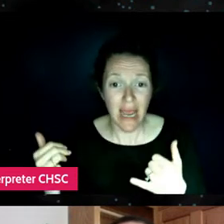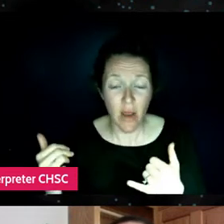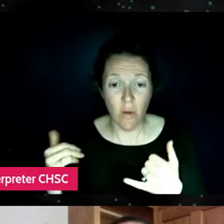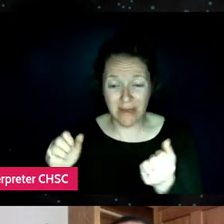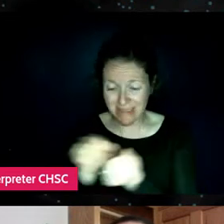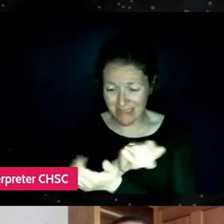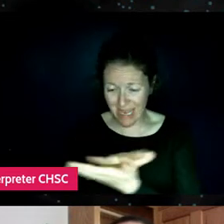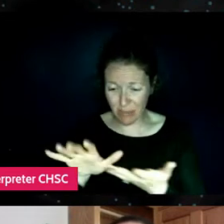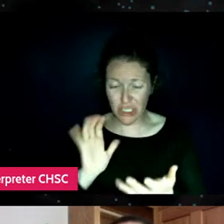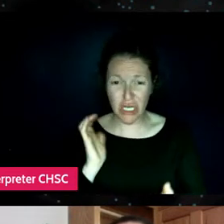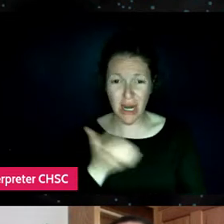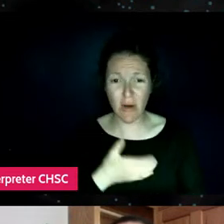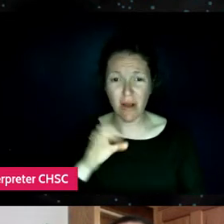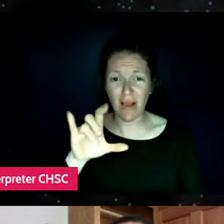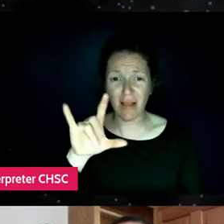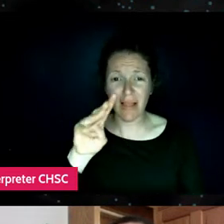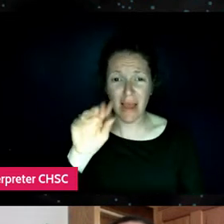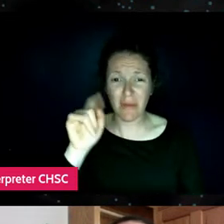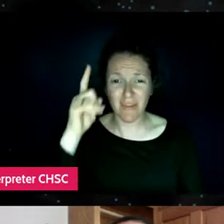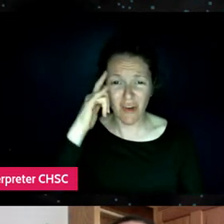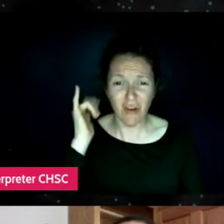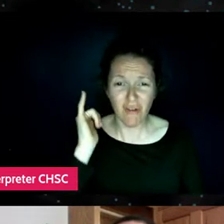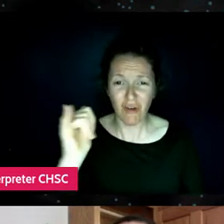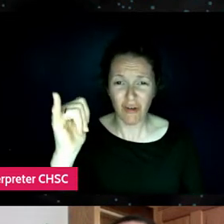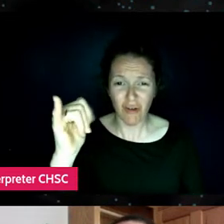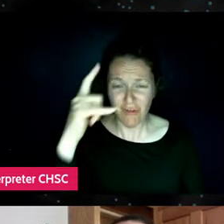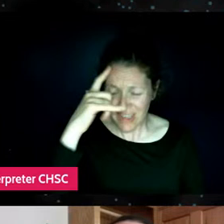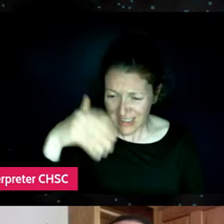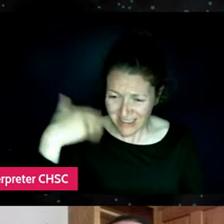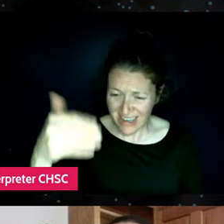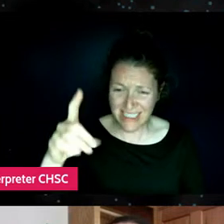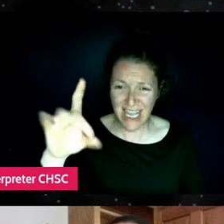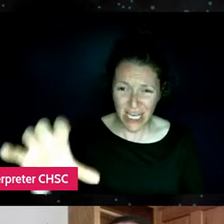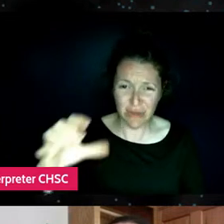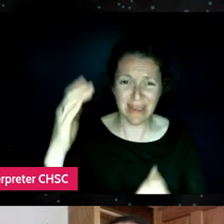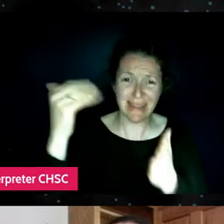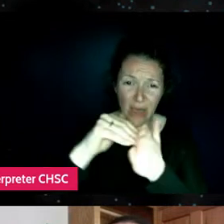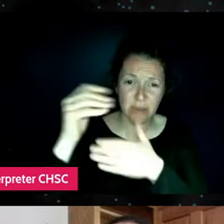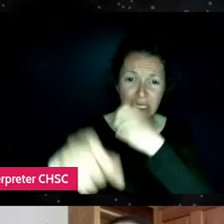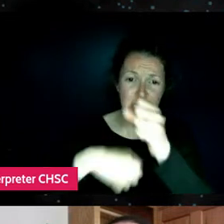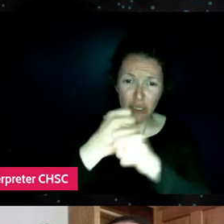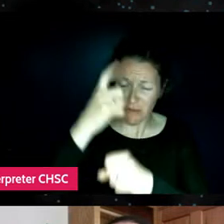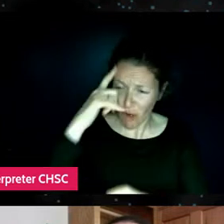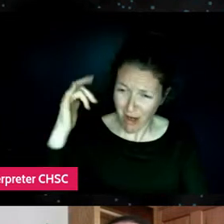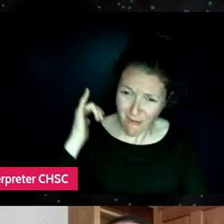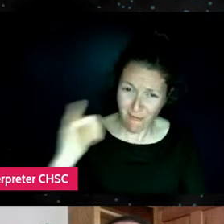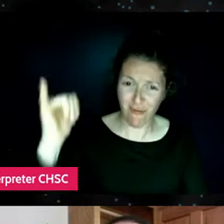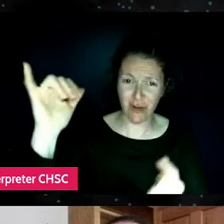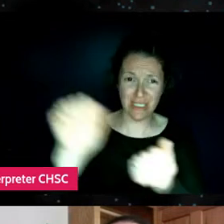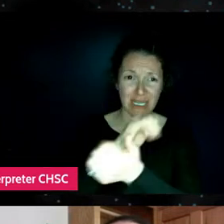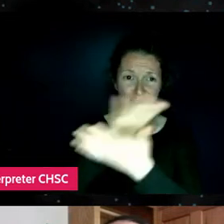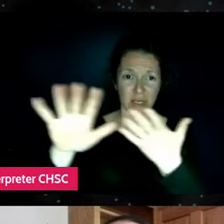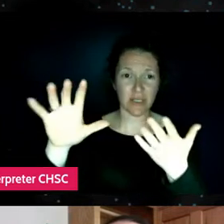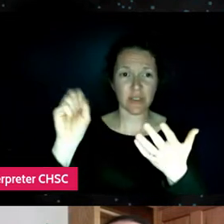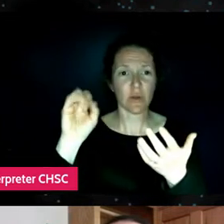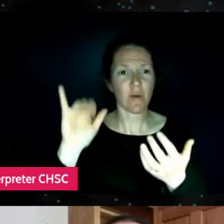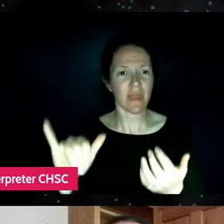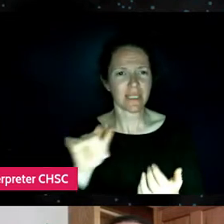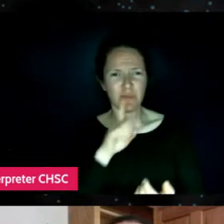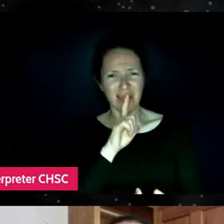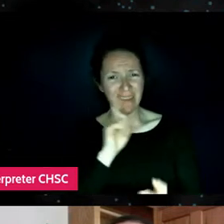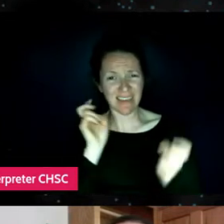our climate for the next hundreds and thousands of years. So this for me is the kind of definitive